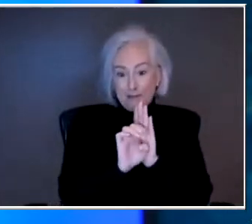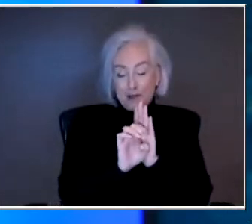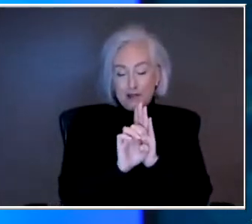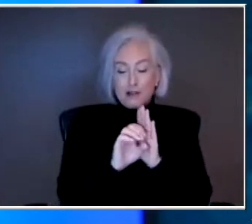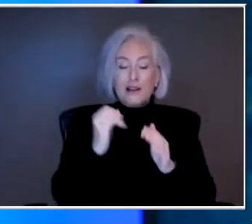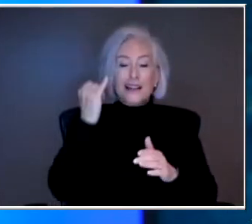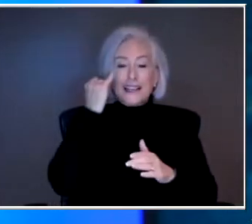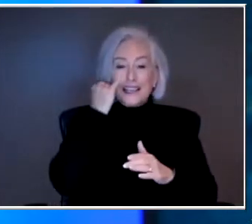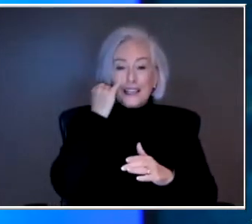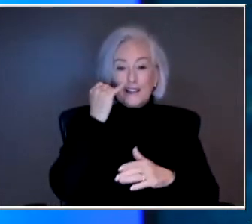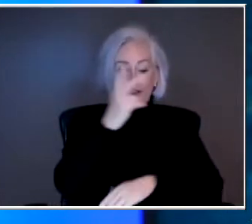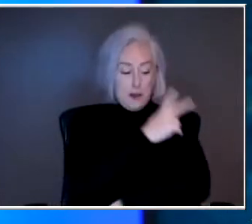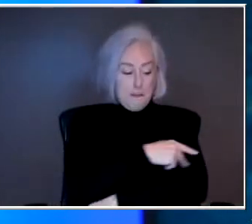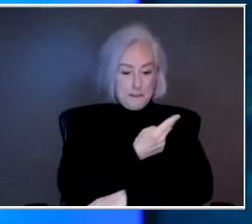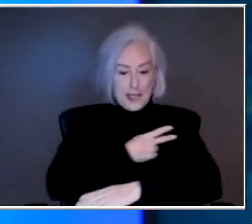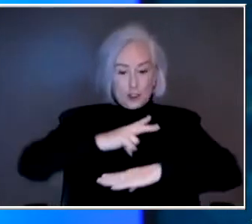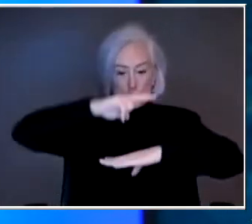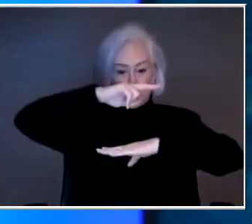very accurate